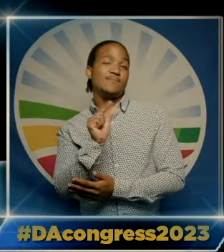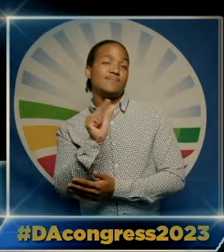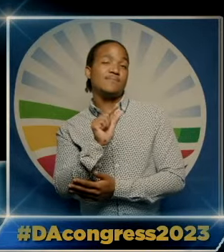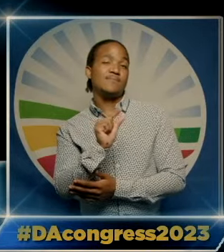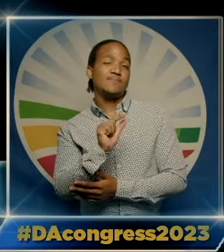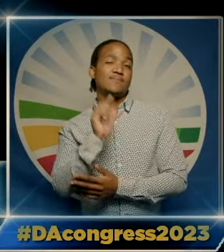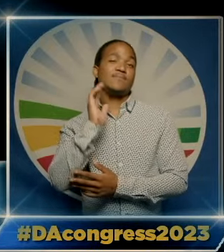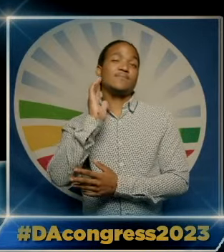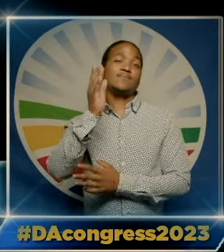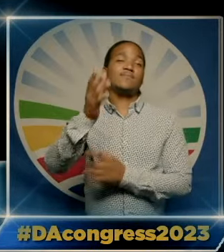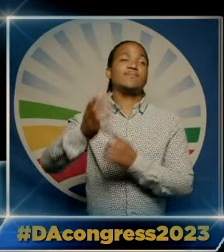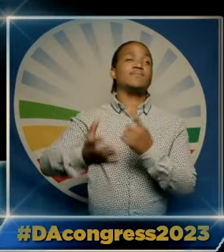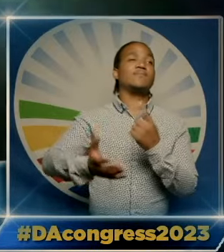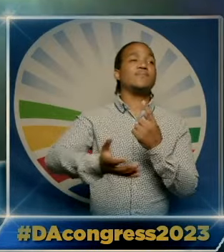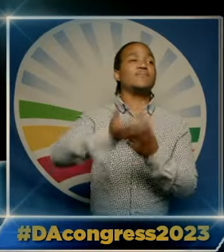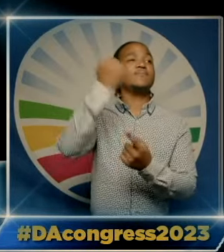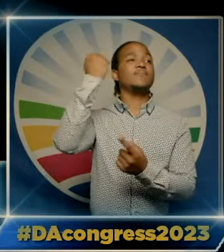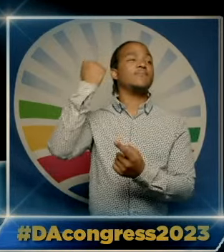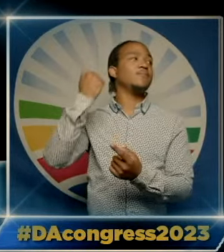Kanane